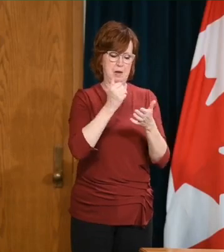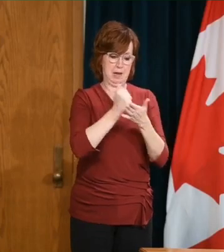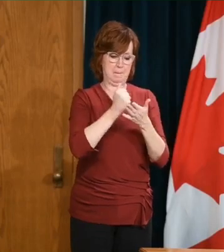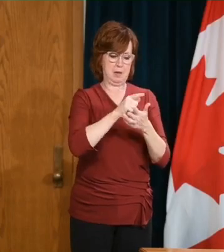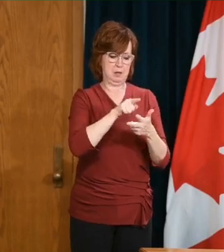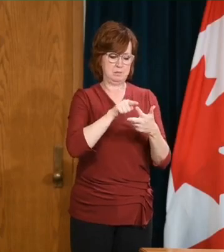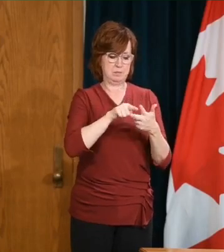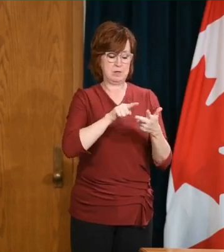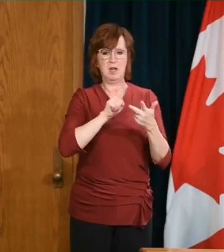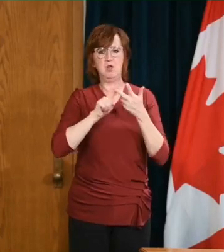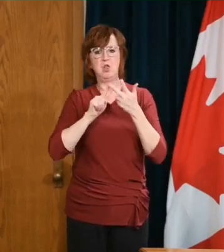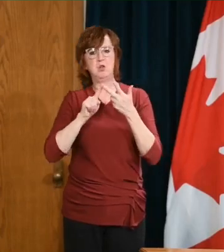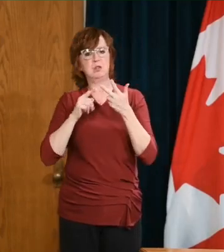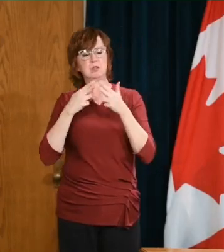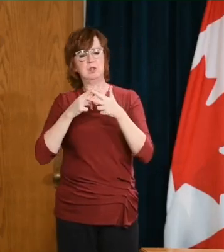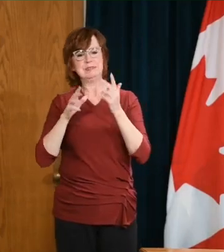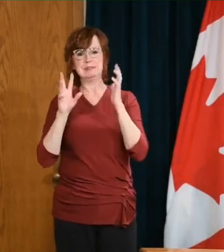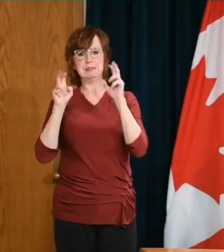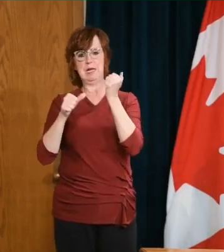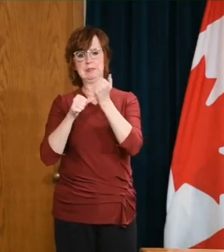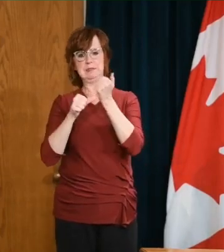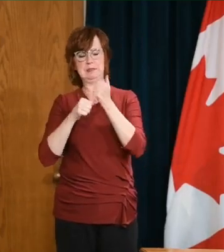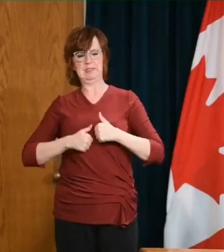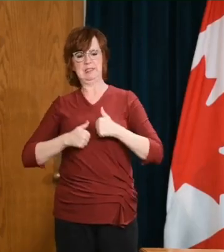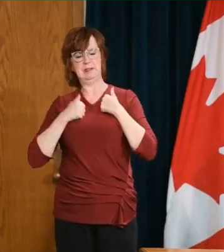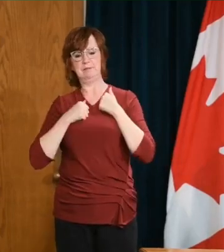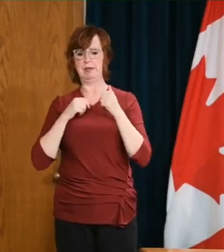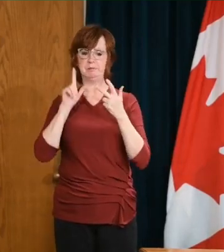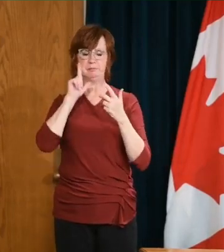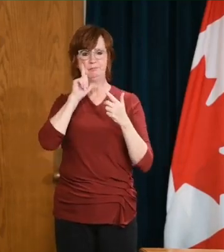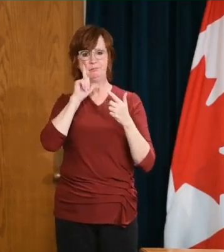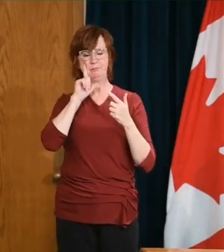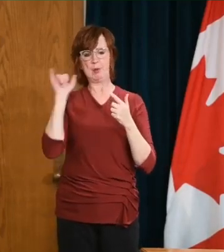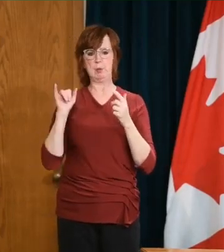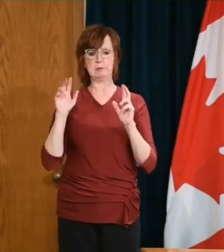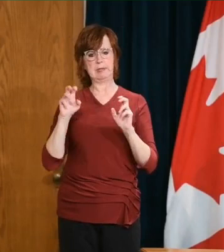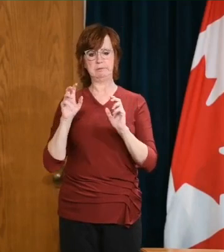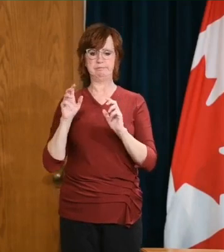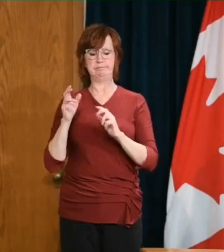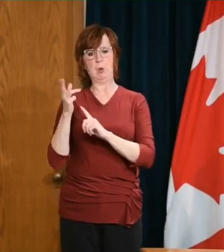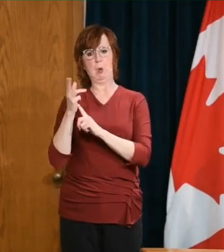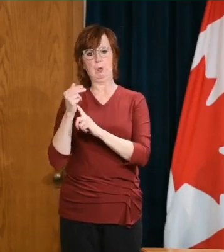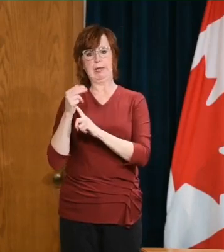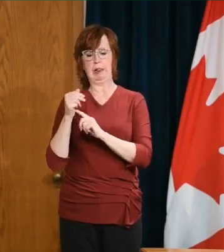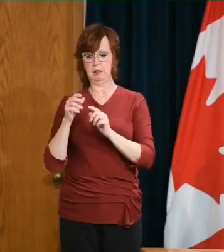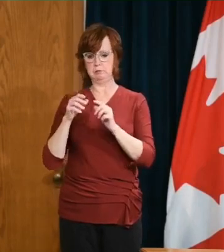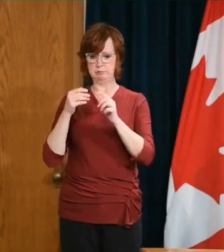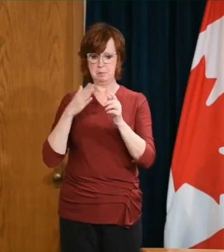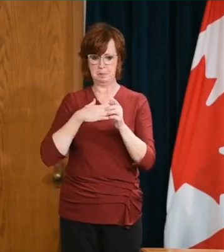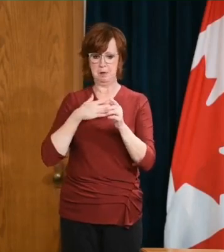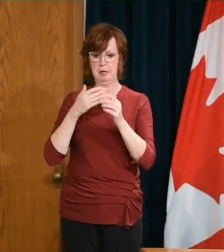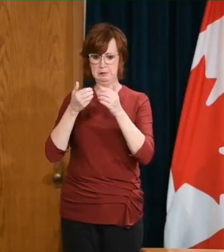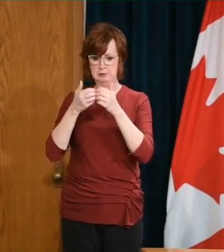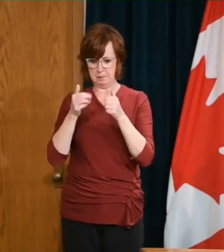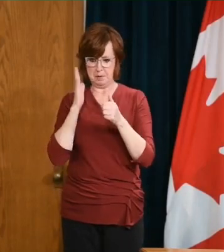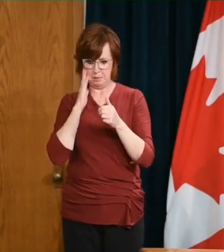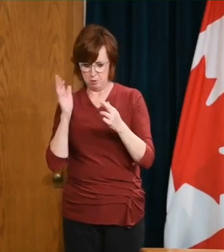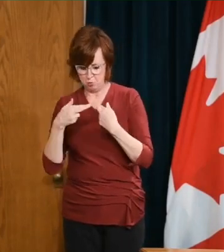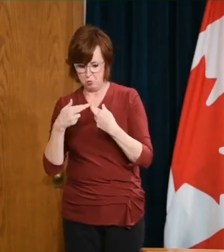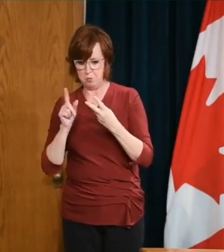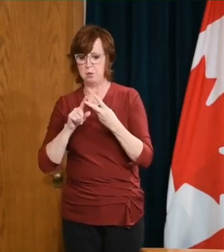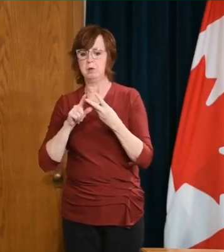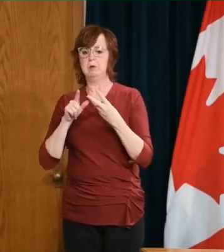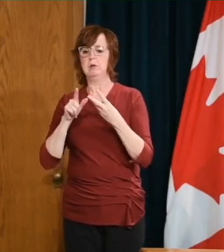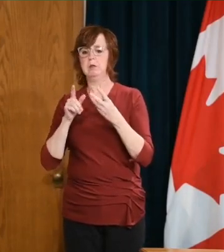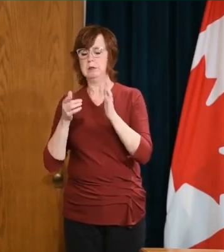but these provide more housing and hotel-like services and not direct clinical care. They allow residents to